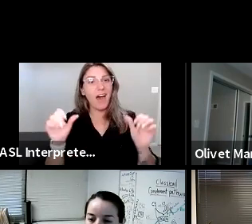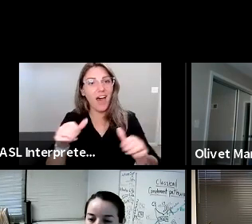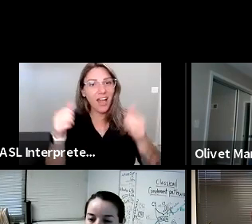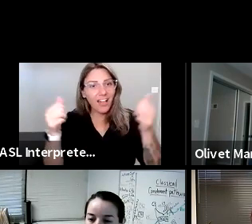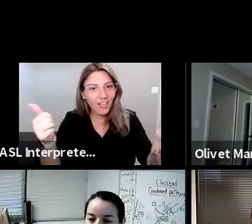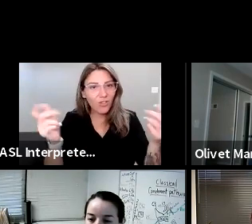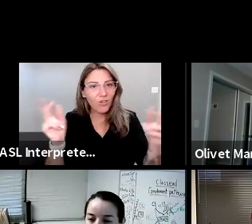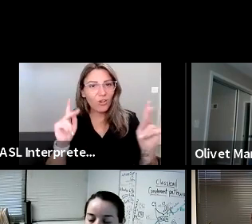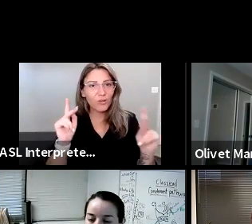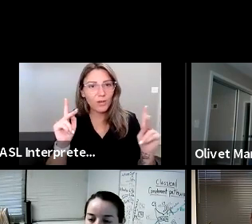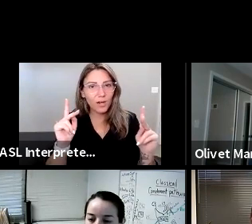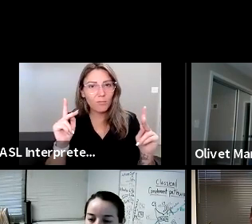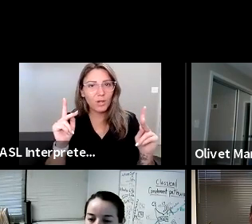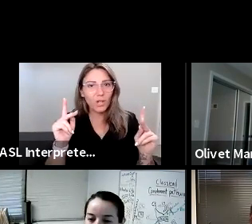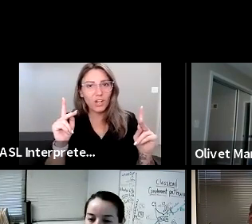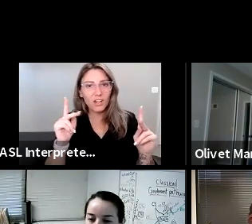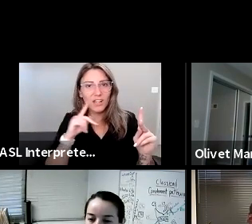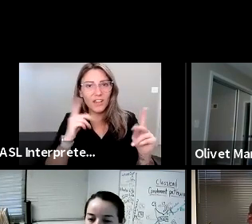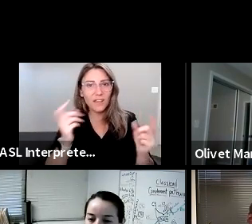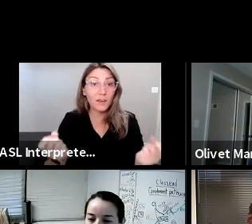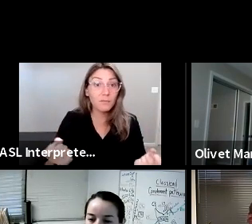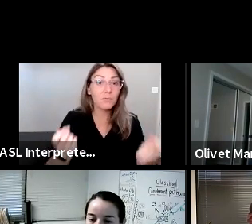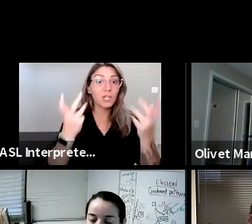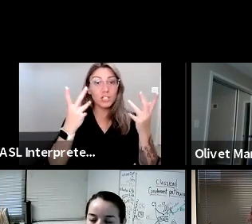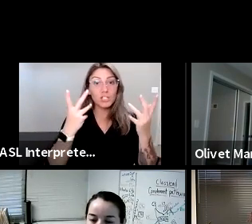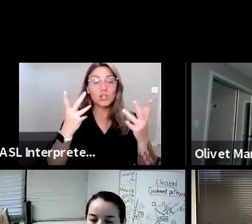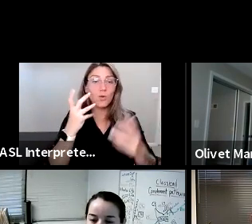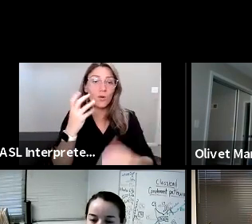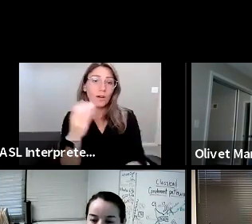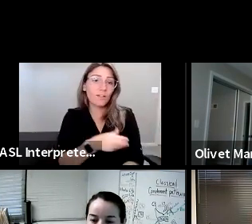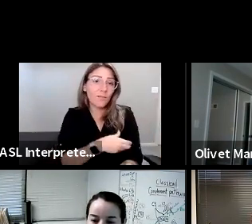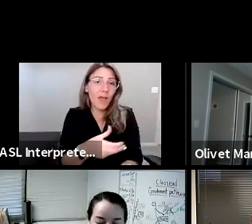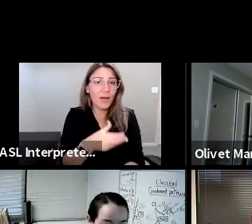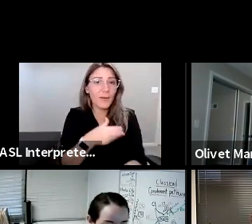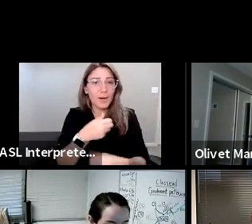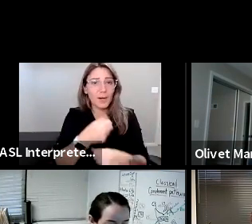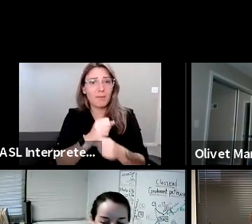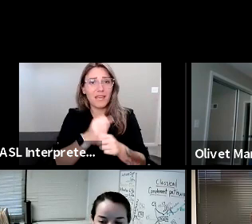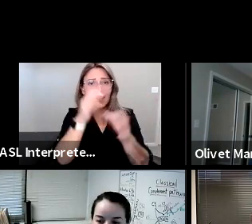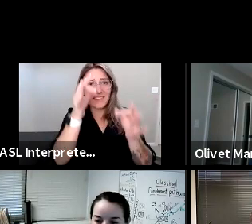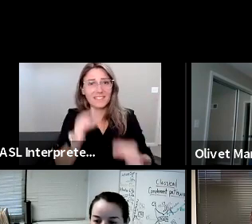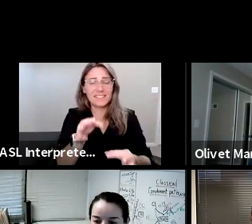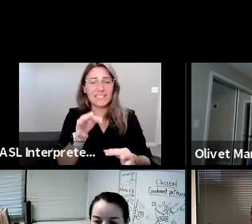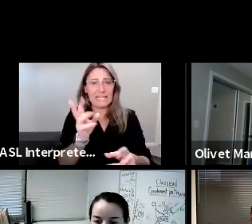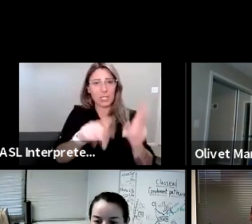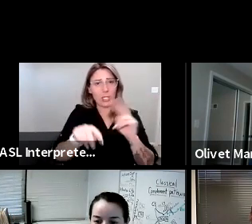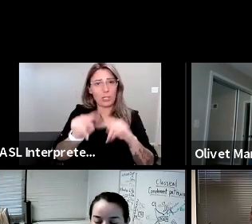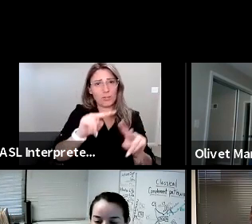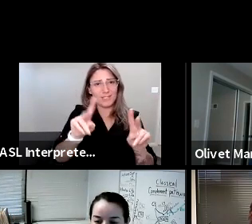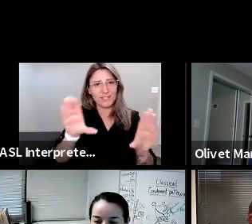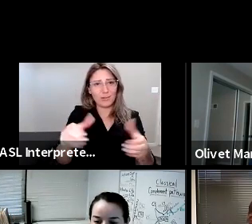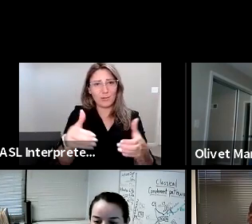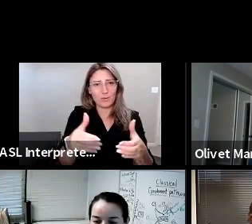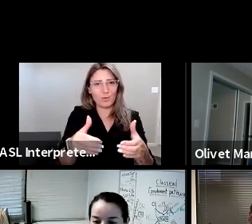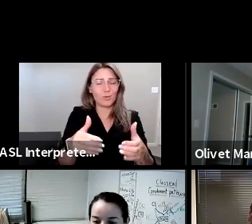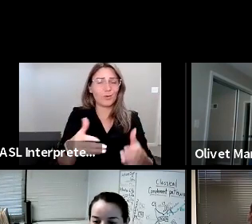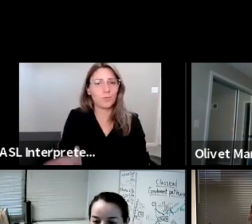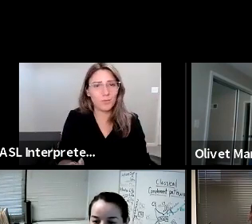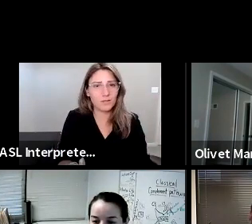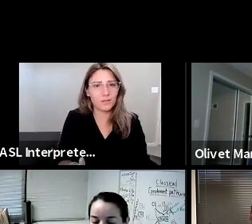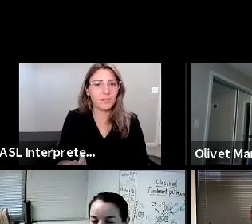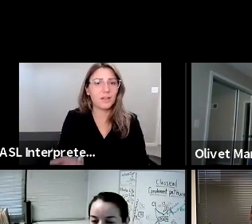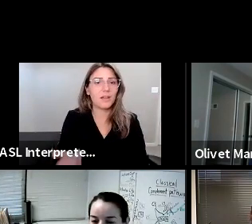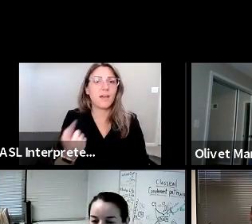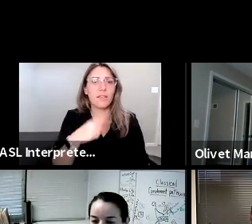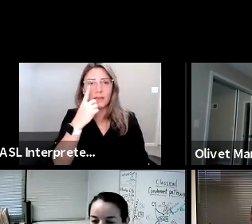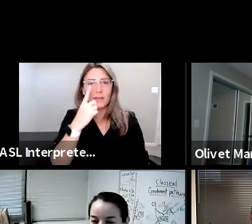in the majority of power of making these decisions, perceive the group. And I think that